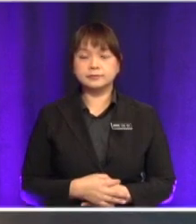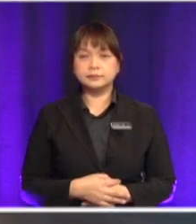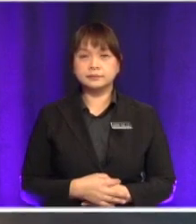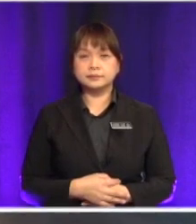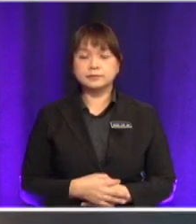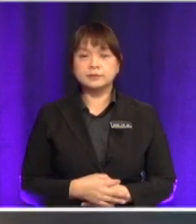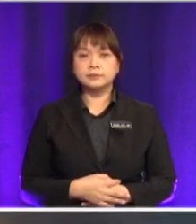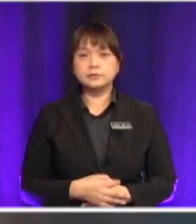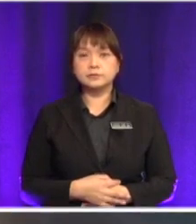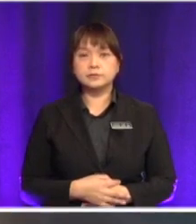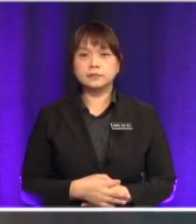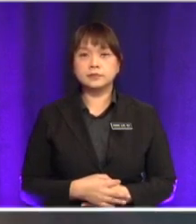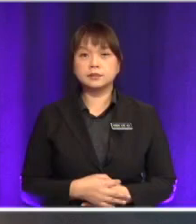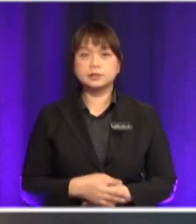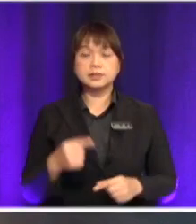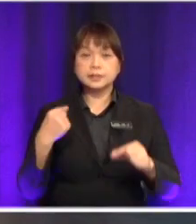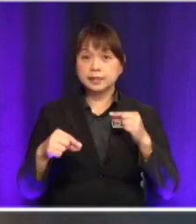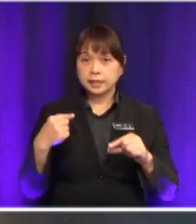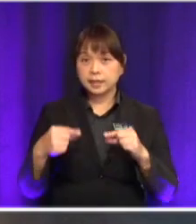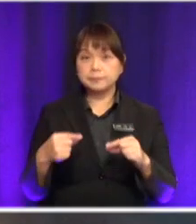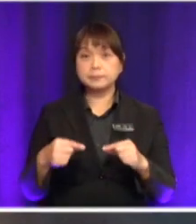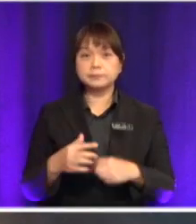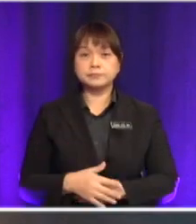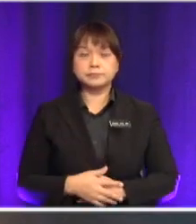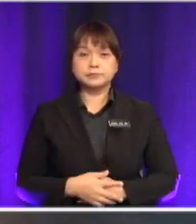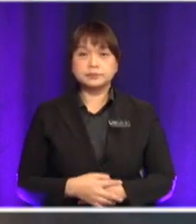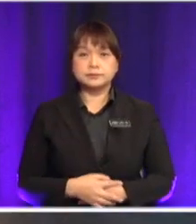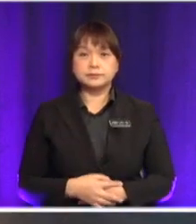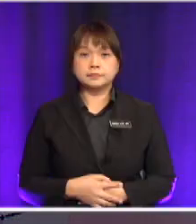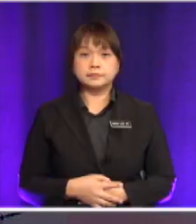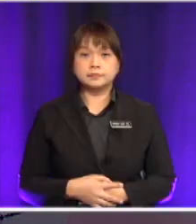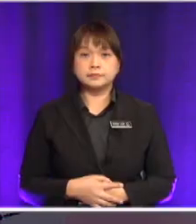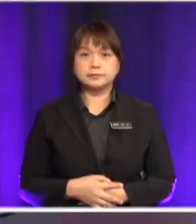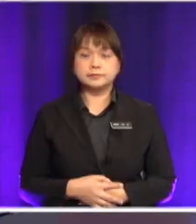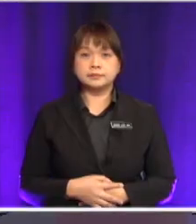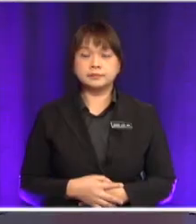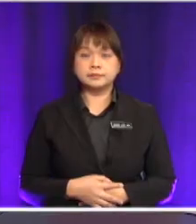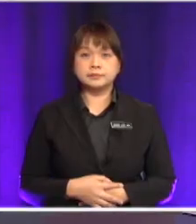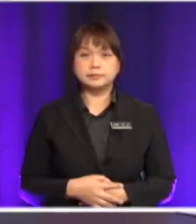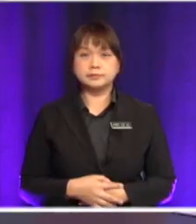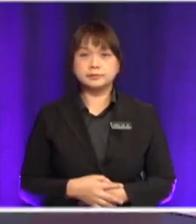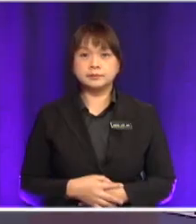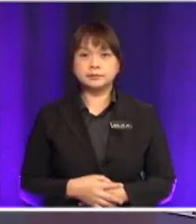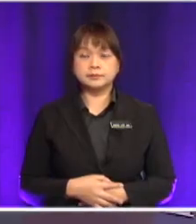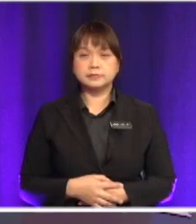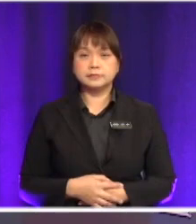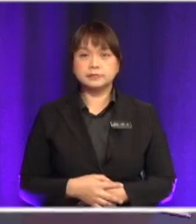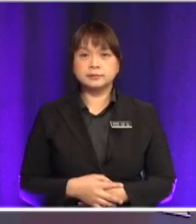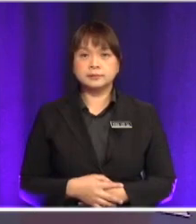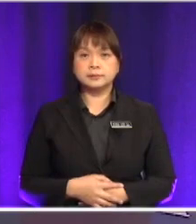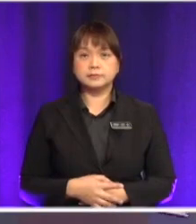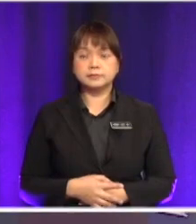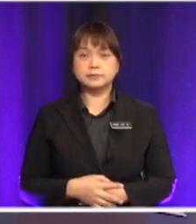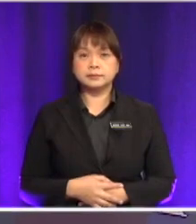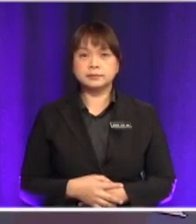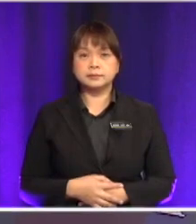your brain works at the current moment. But I guess for this word, do we have how many amounts of